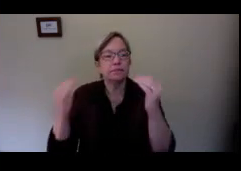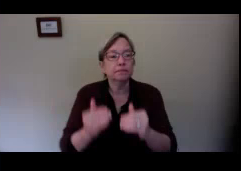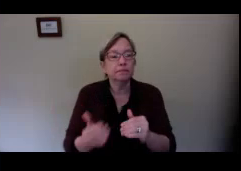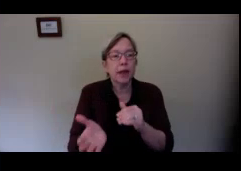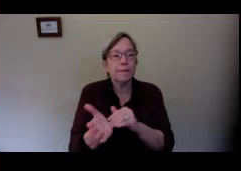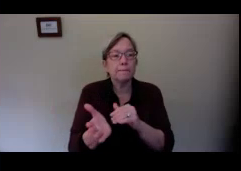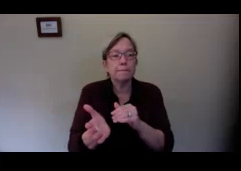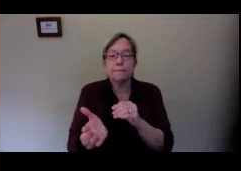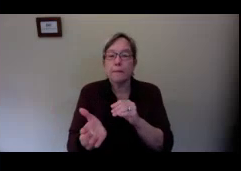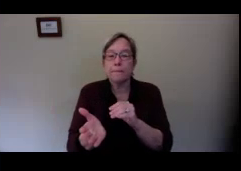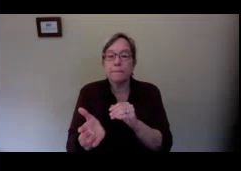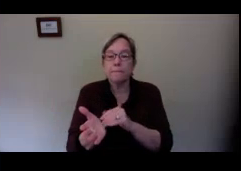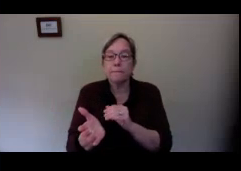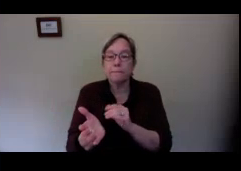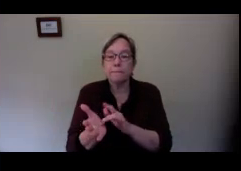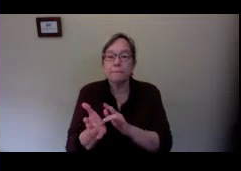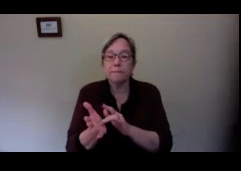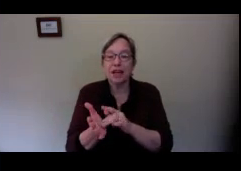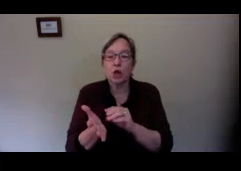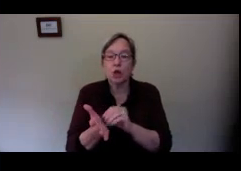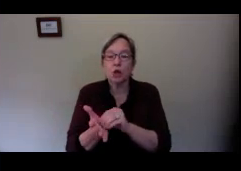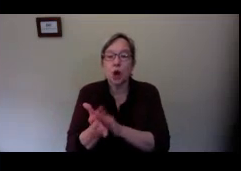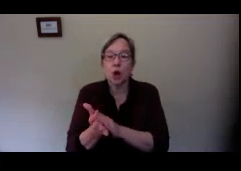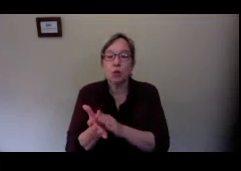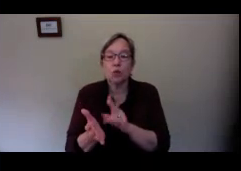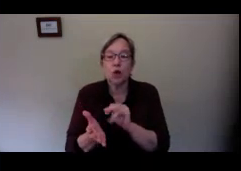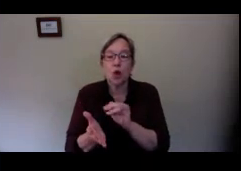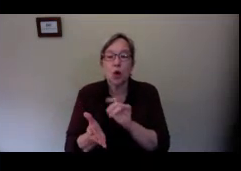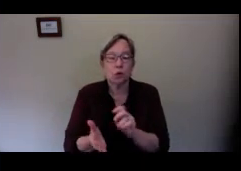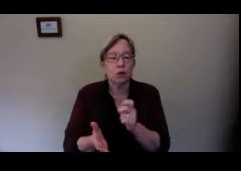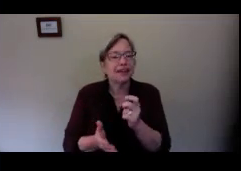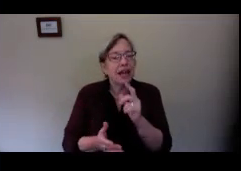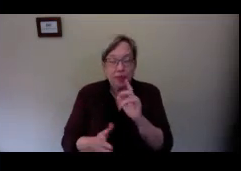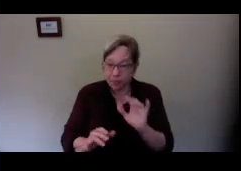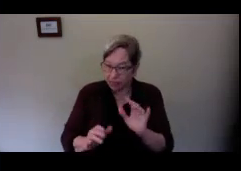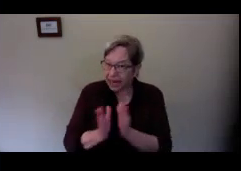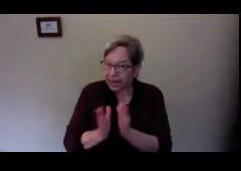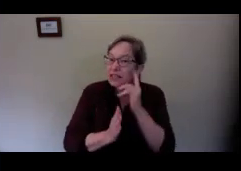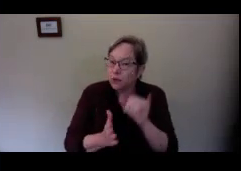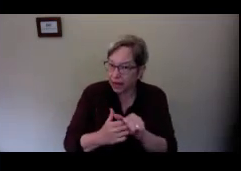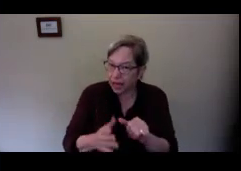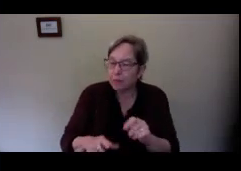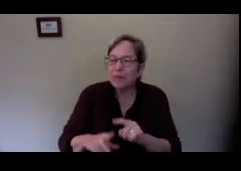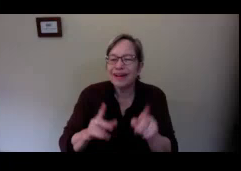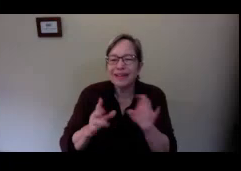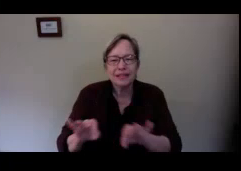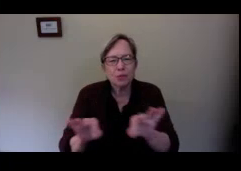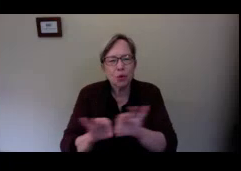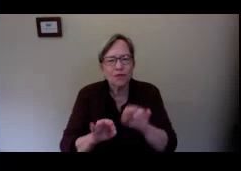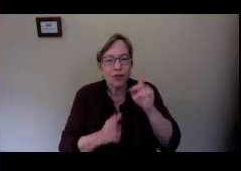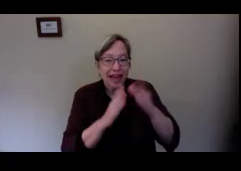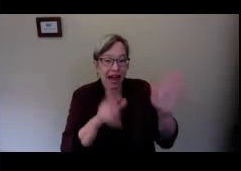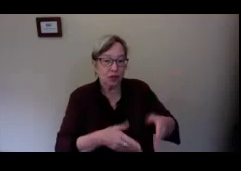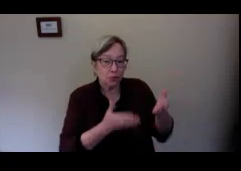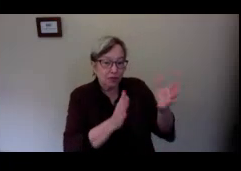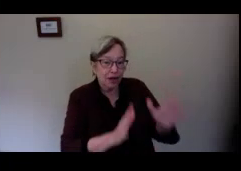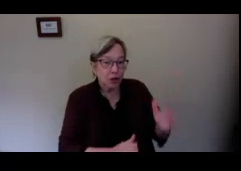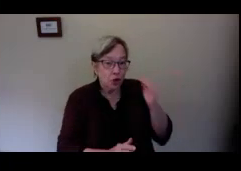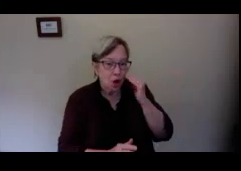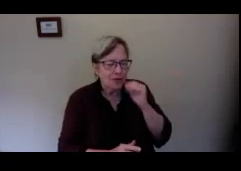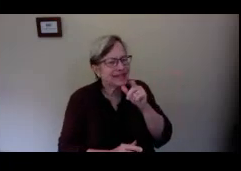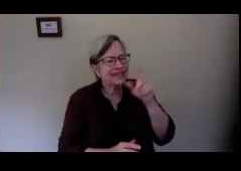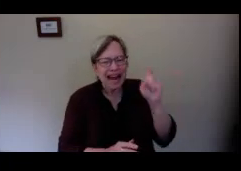need, and they can ask for that for a non-apparent disability, but it's important for the housing provider to know this does not have to be